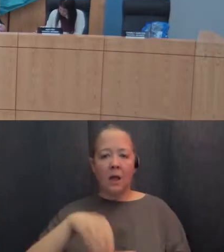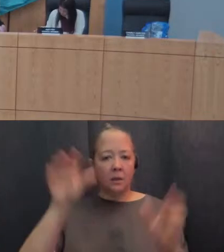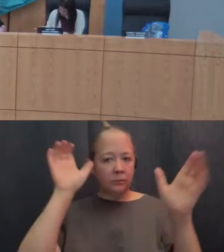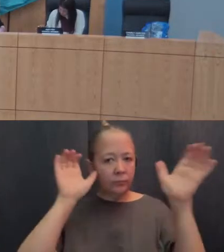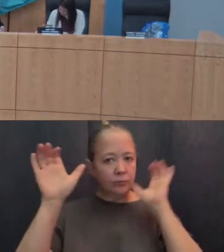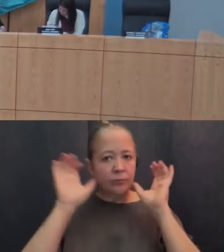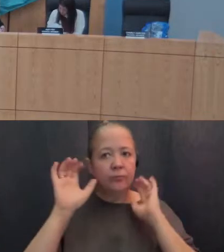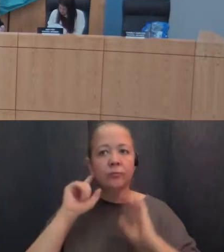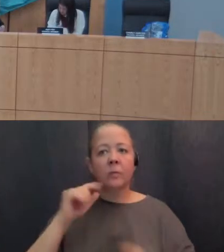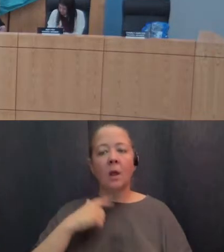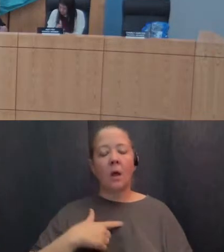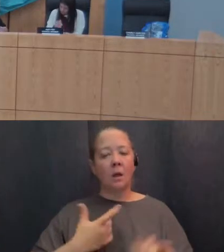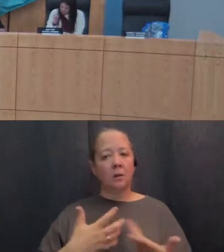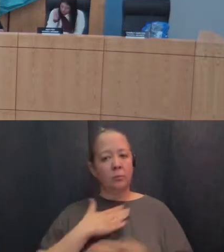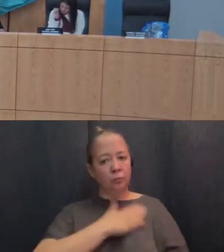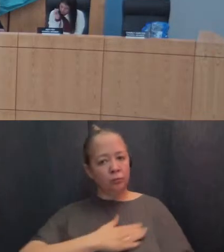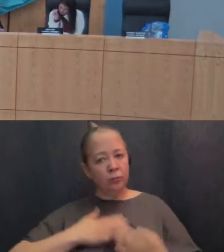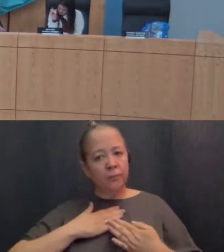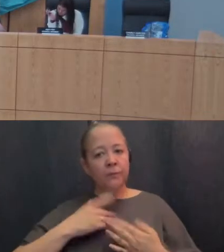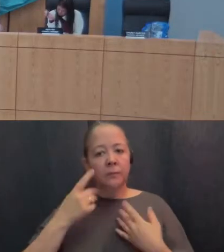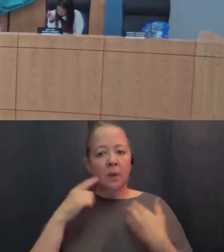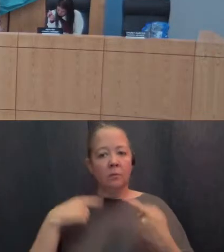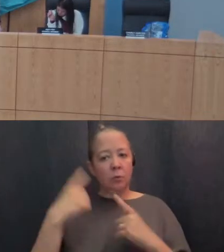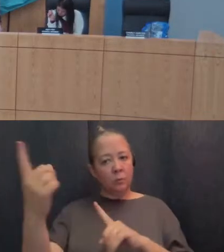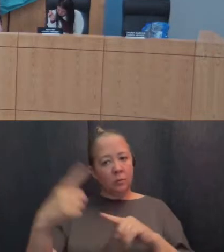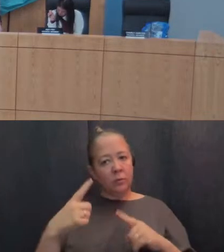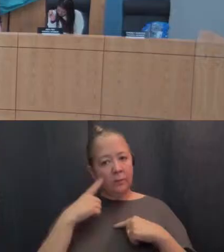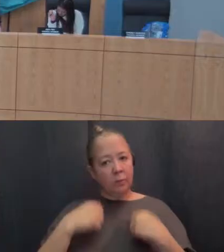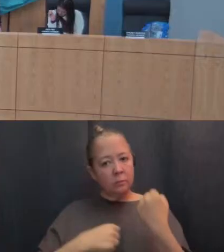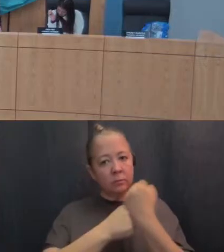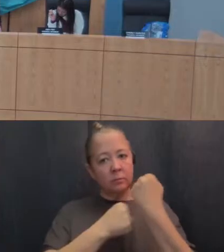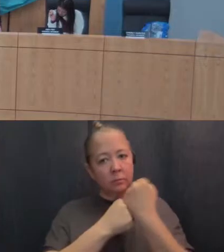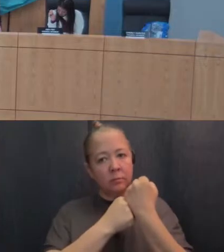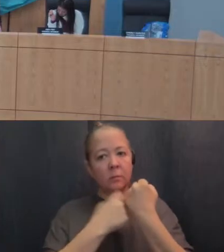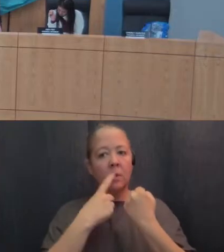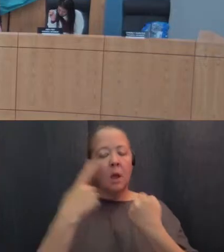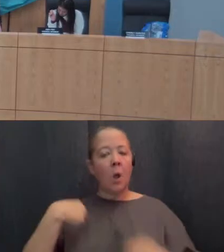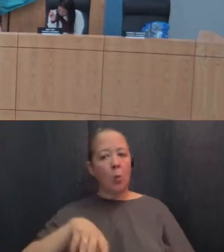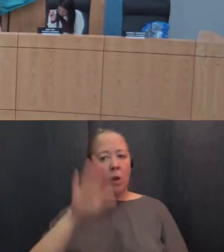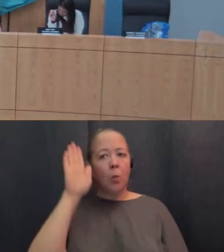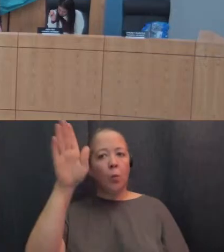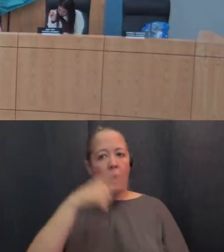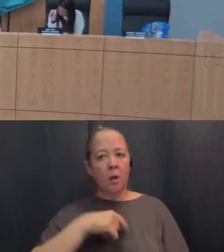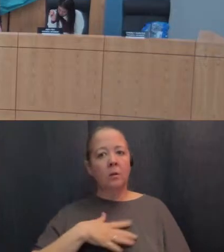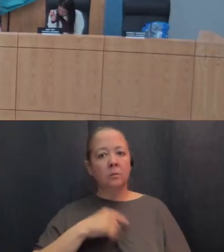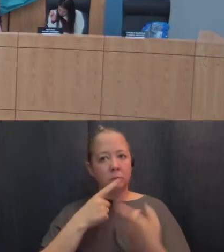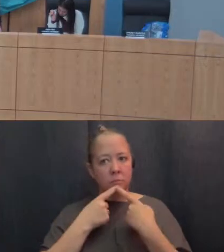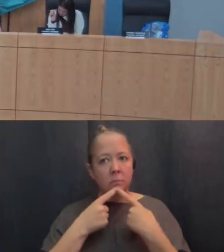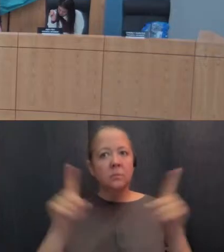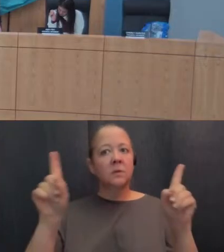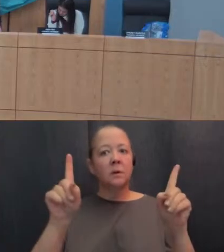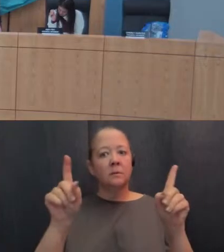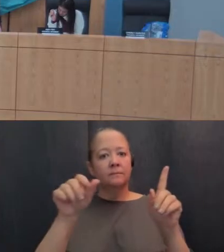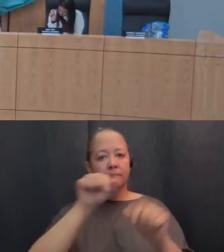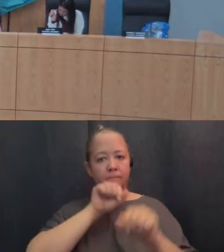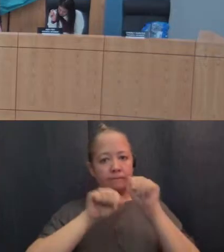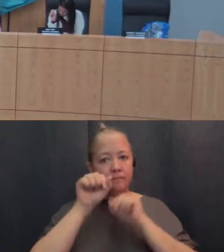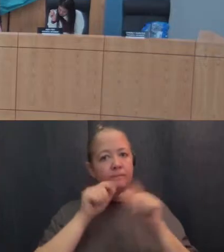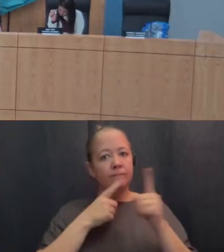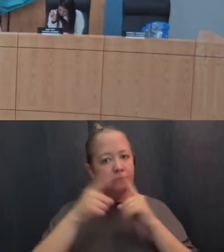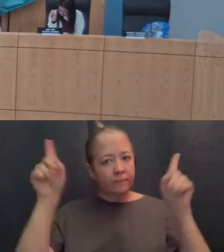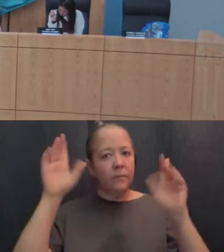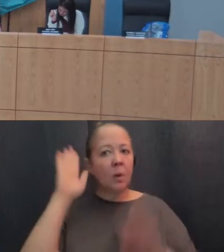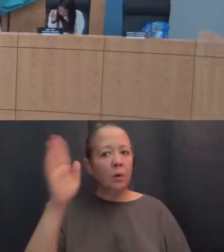for you. And we will definitely make it through this as a whole, but it's just not us. It's